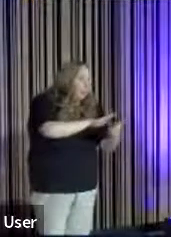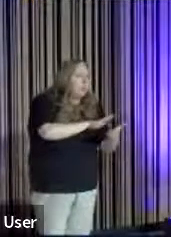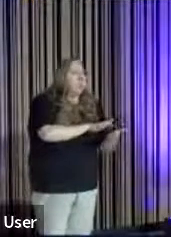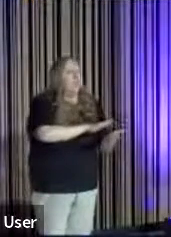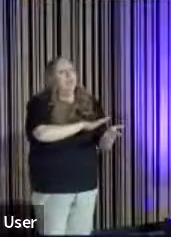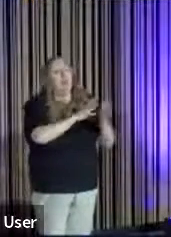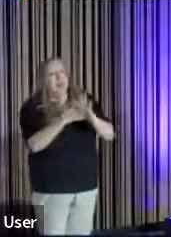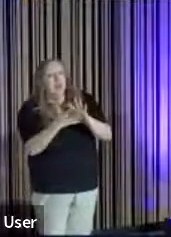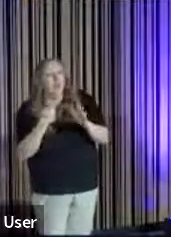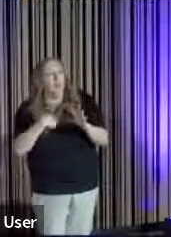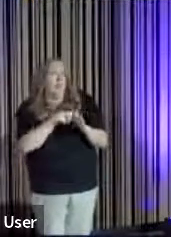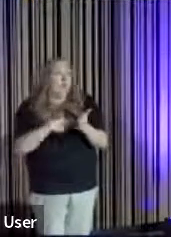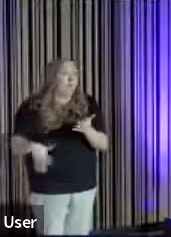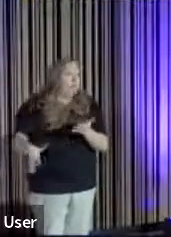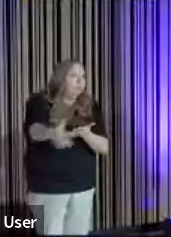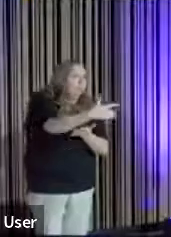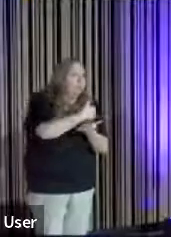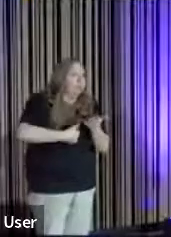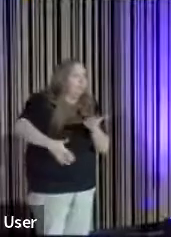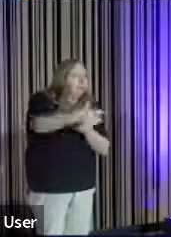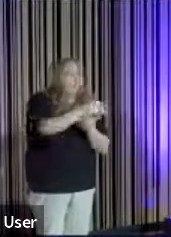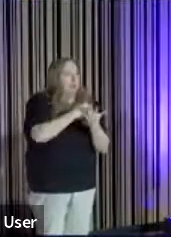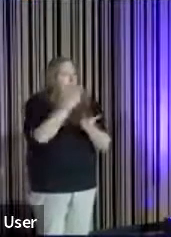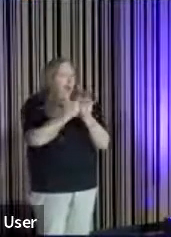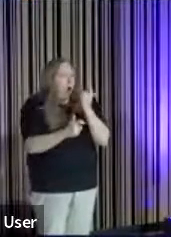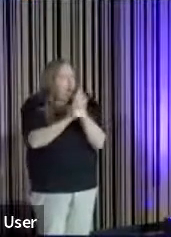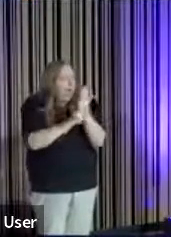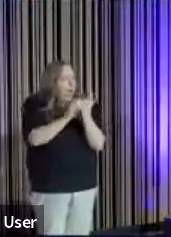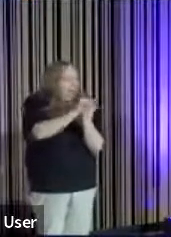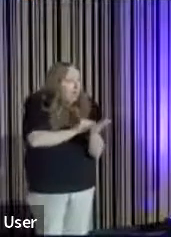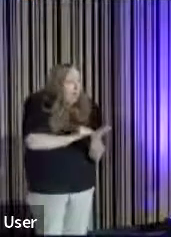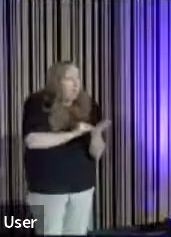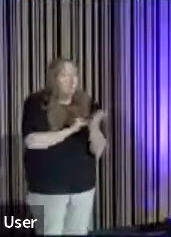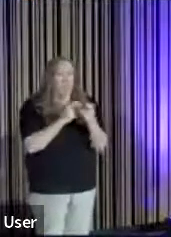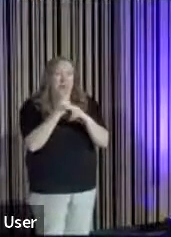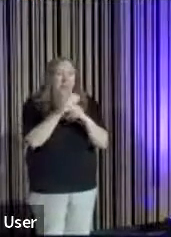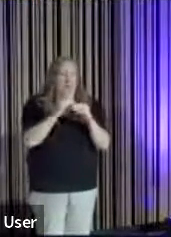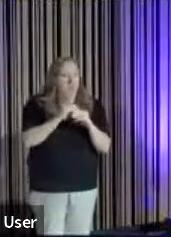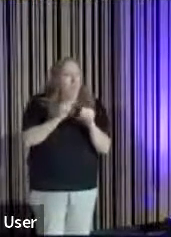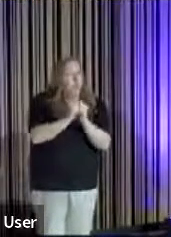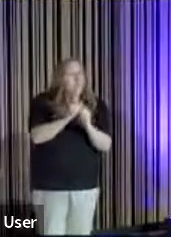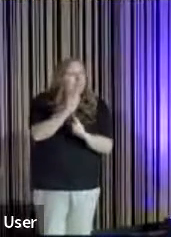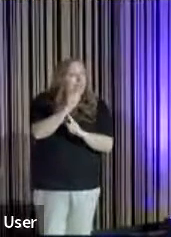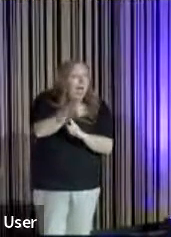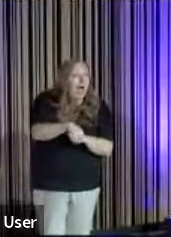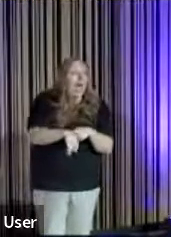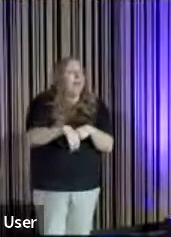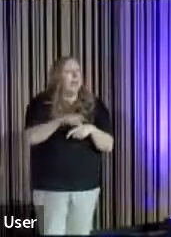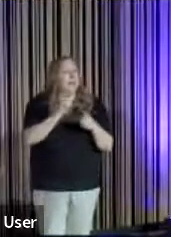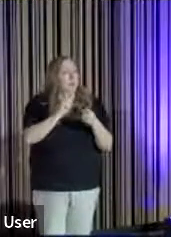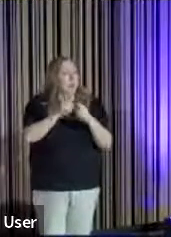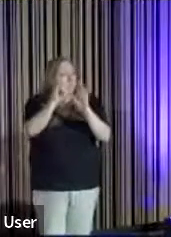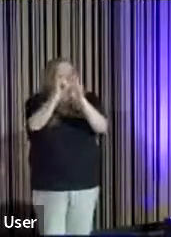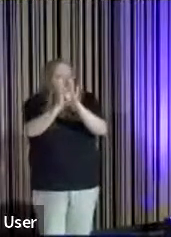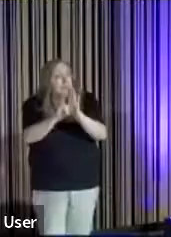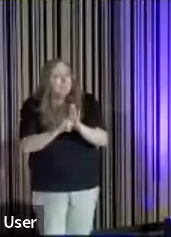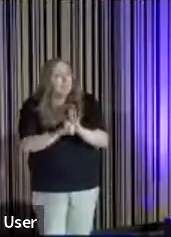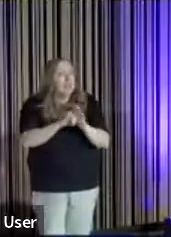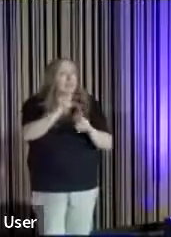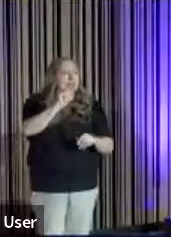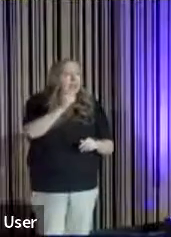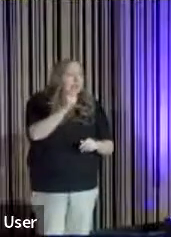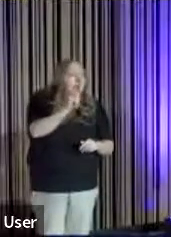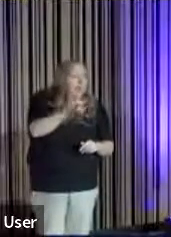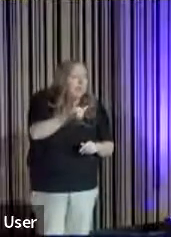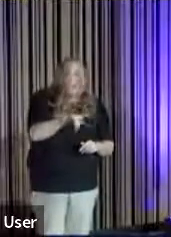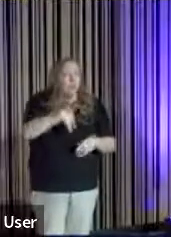have large catalogs now. We've used these in sophisticated ways to establish robust taxonomy, discover the genes that they